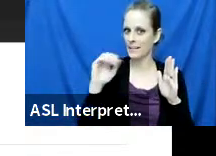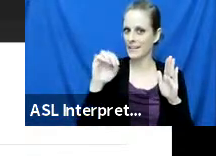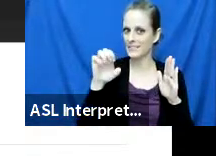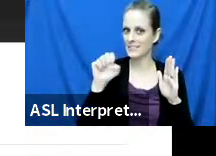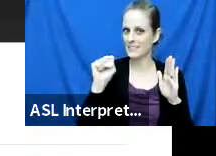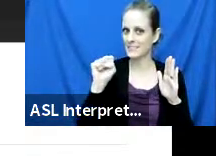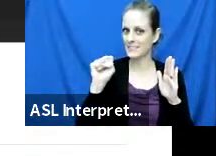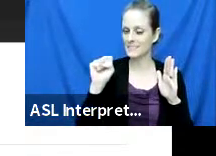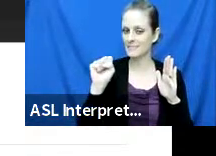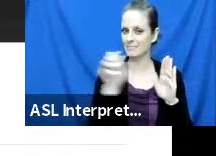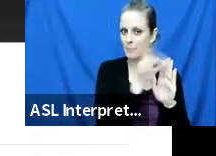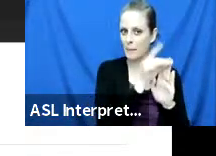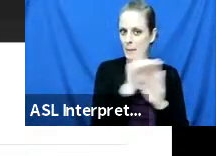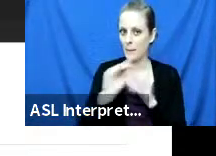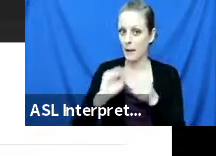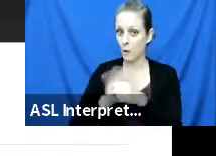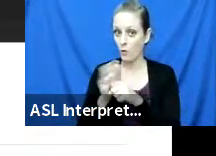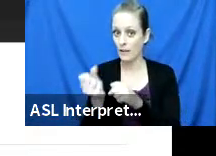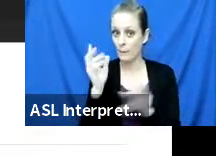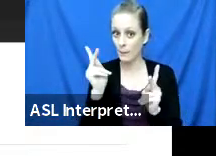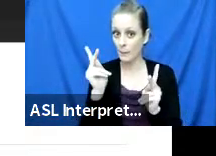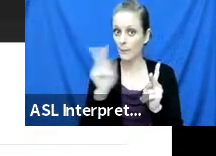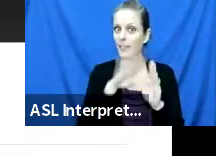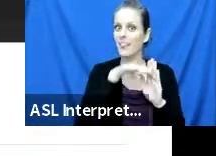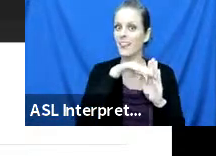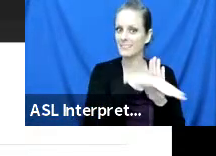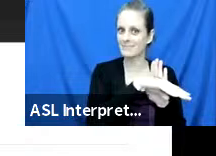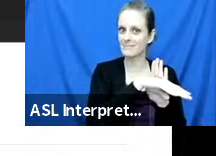COVID across the county.